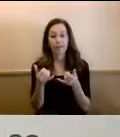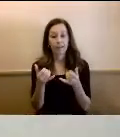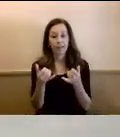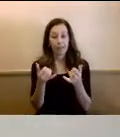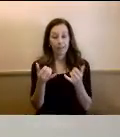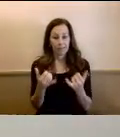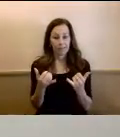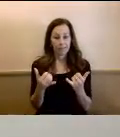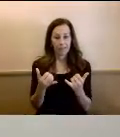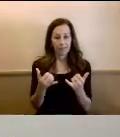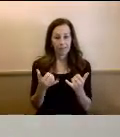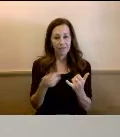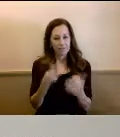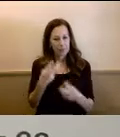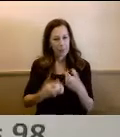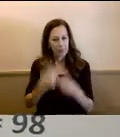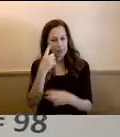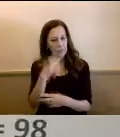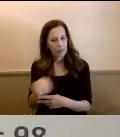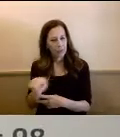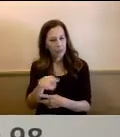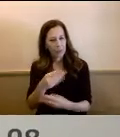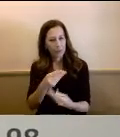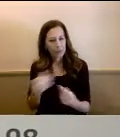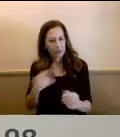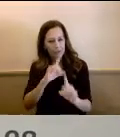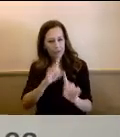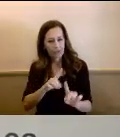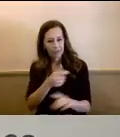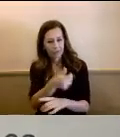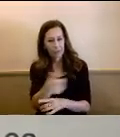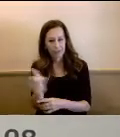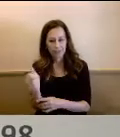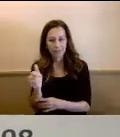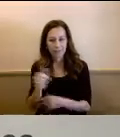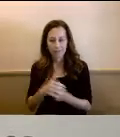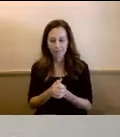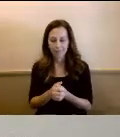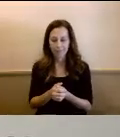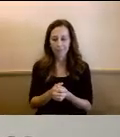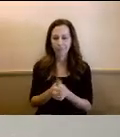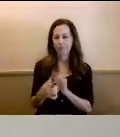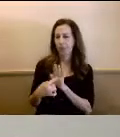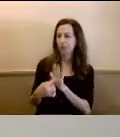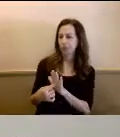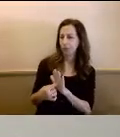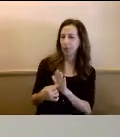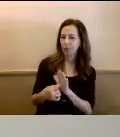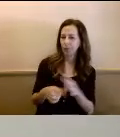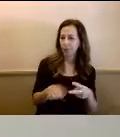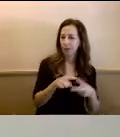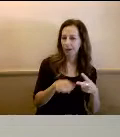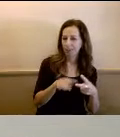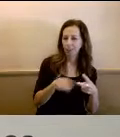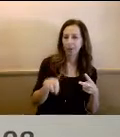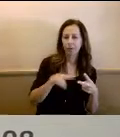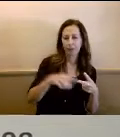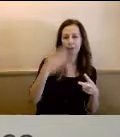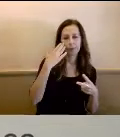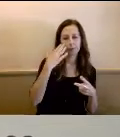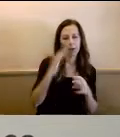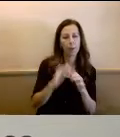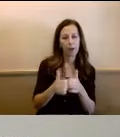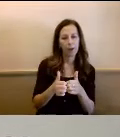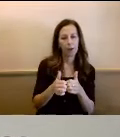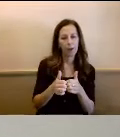Now we have a few problems for you to do, and we've just done a couple, so you'll know how to do